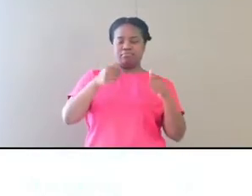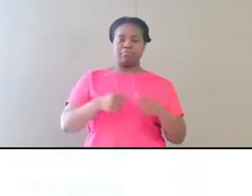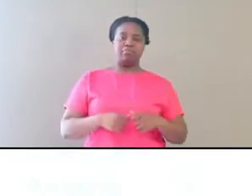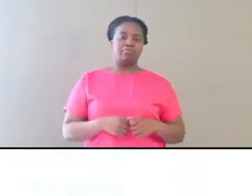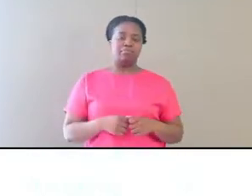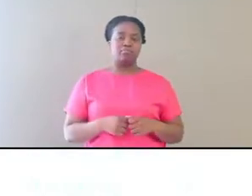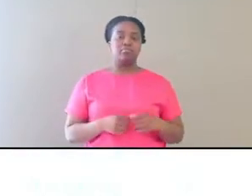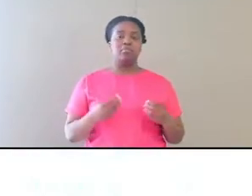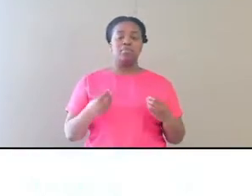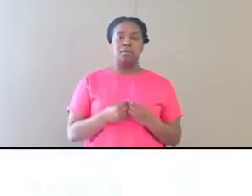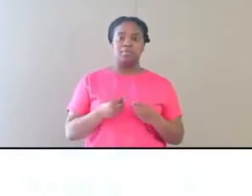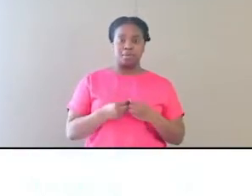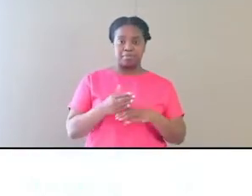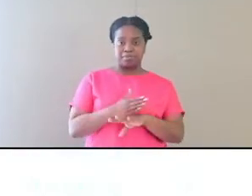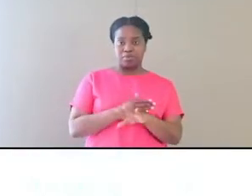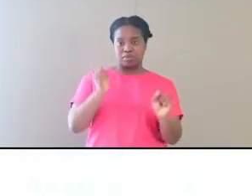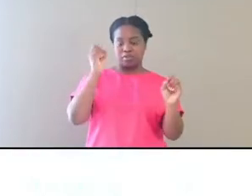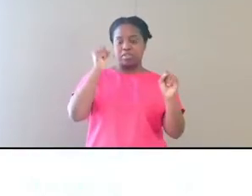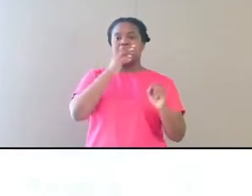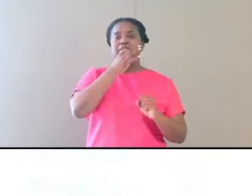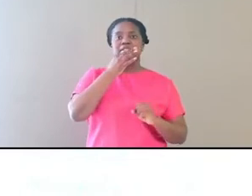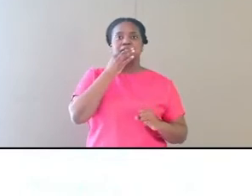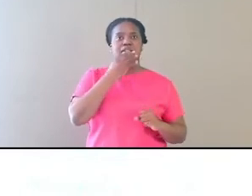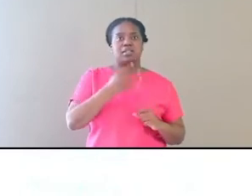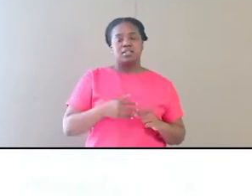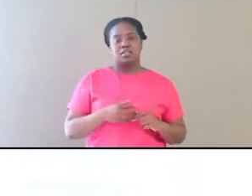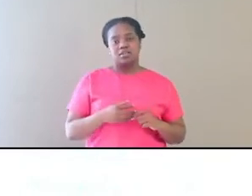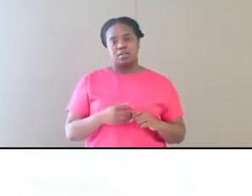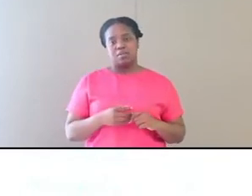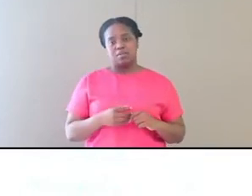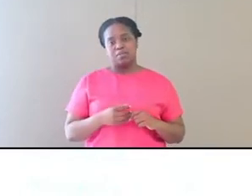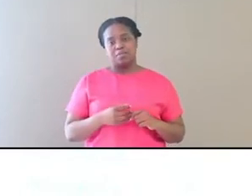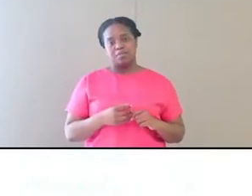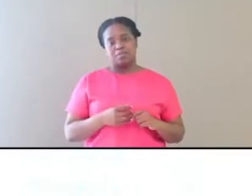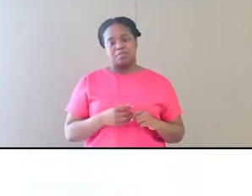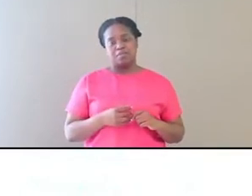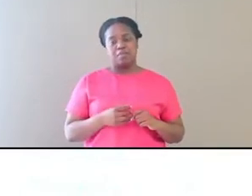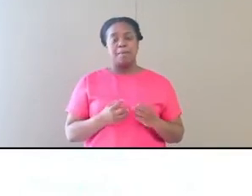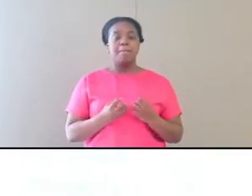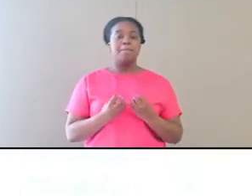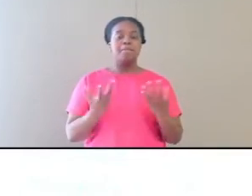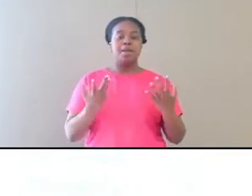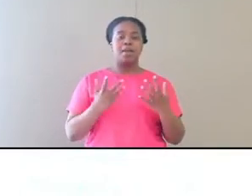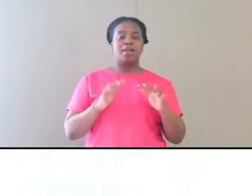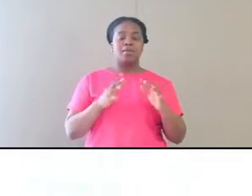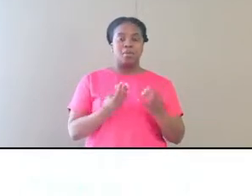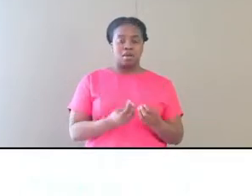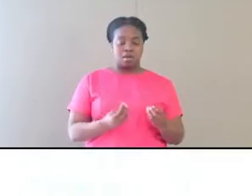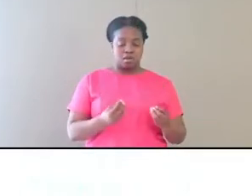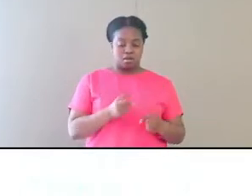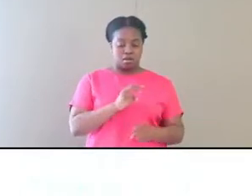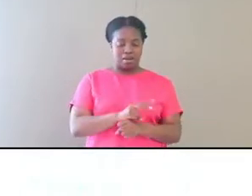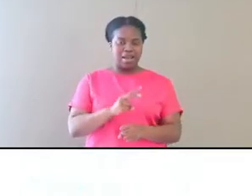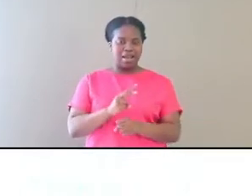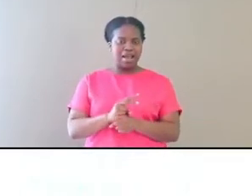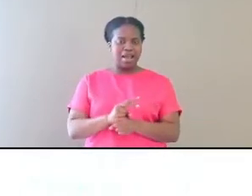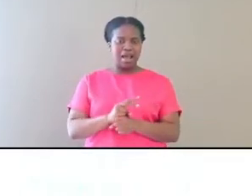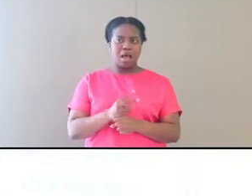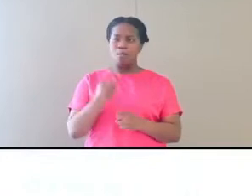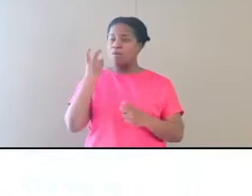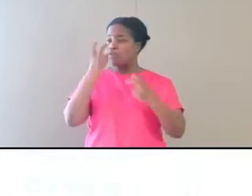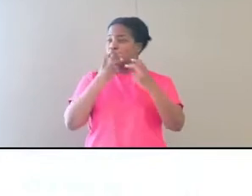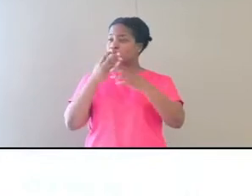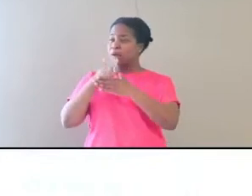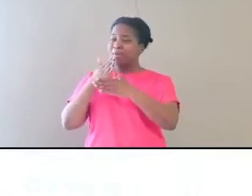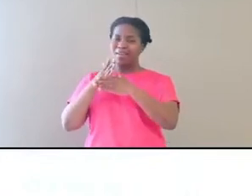something that was already said earlier, which is that many caregivers can't even seek work because they've got to look after their children.